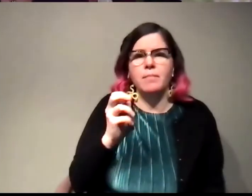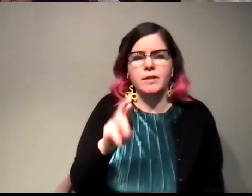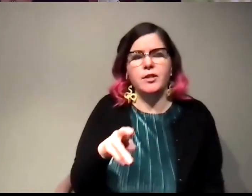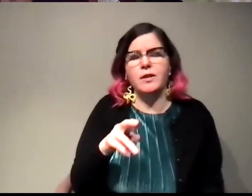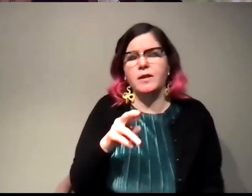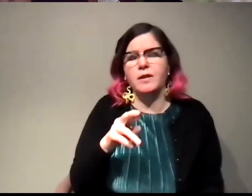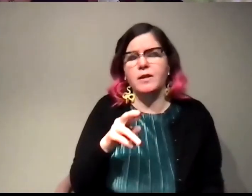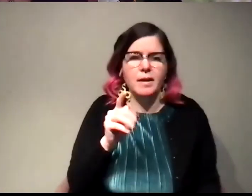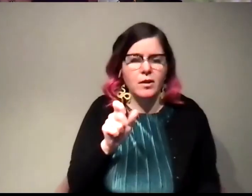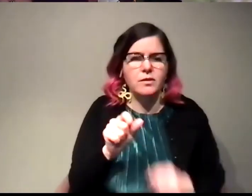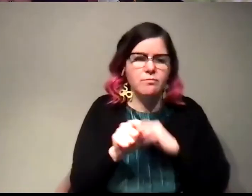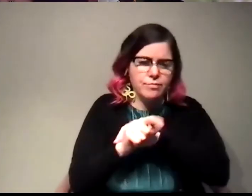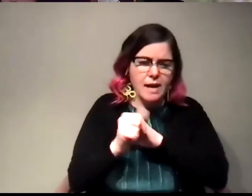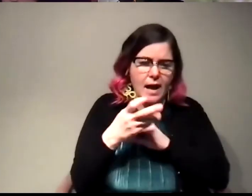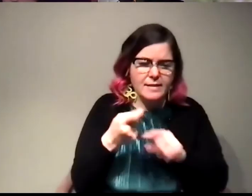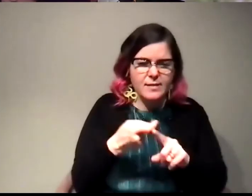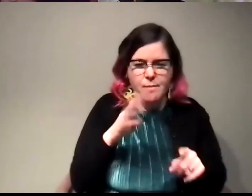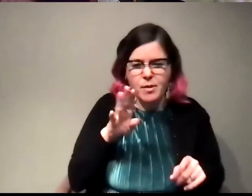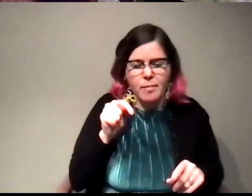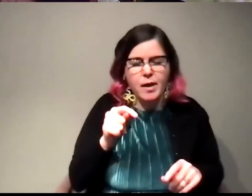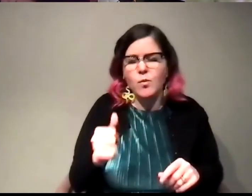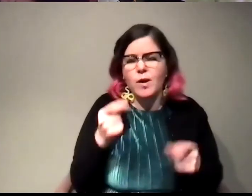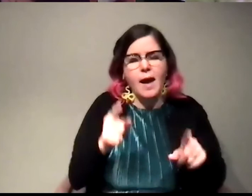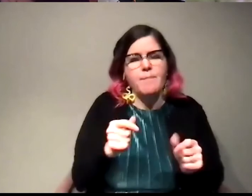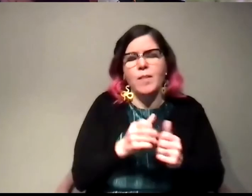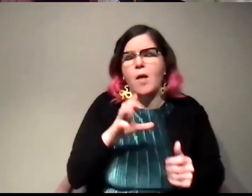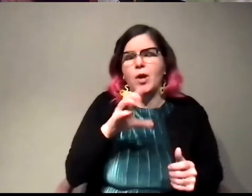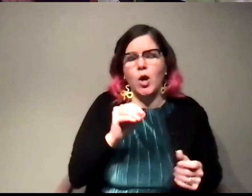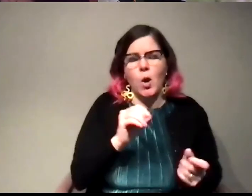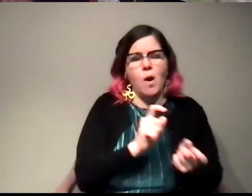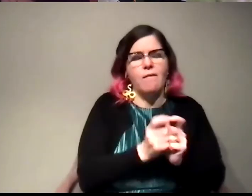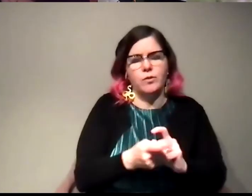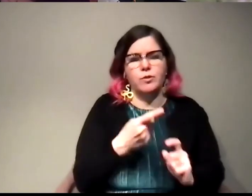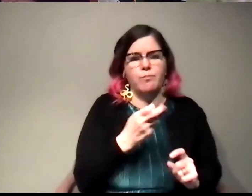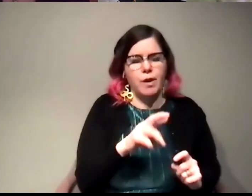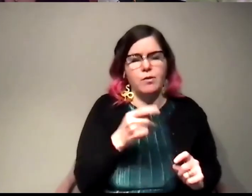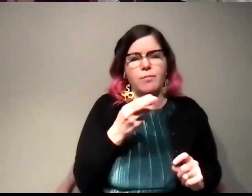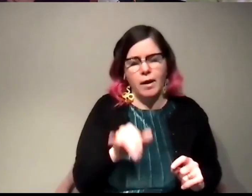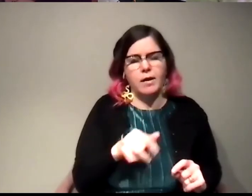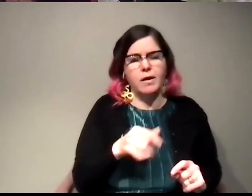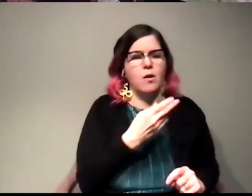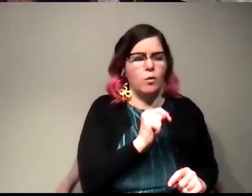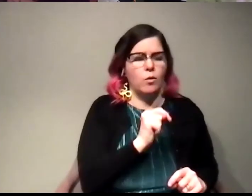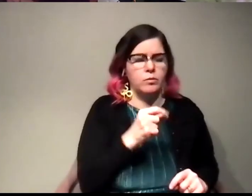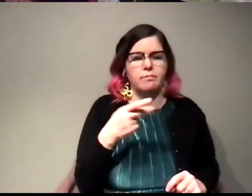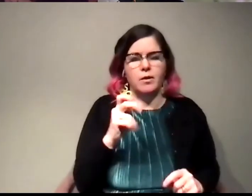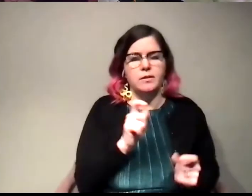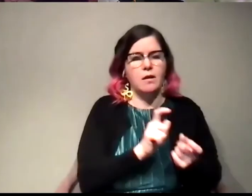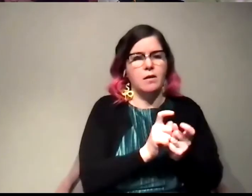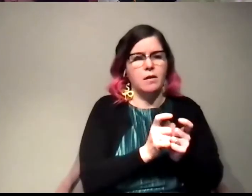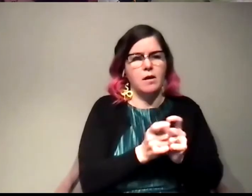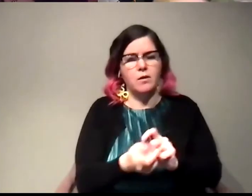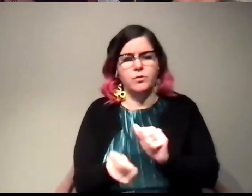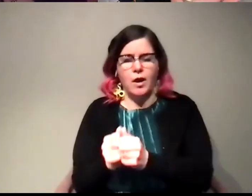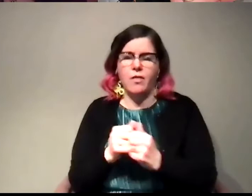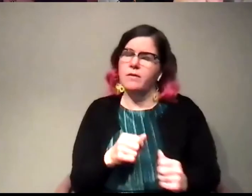like that, you know, wouldn't exist without coevolution between predator and prey, host and parasites. It's really, really cool. Amazing. Great.